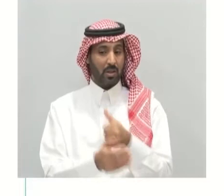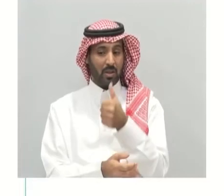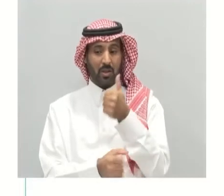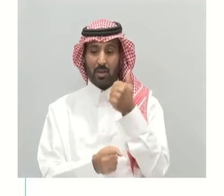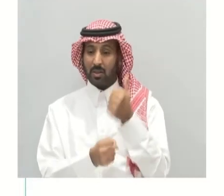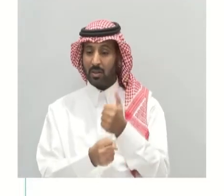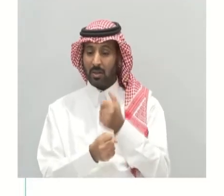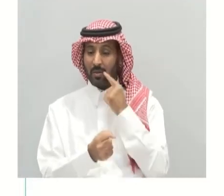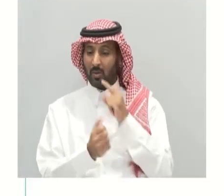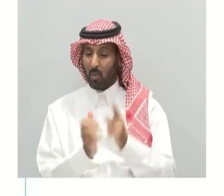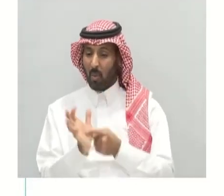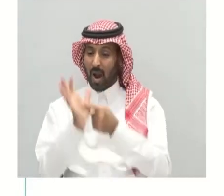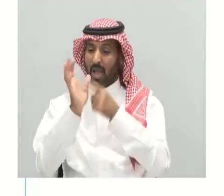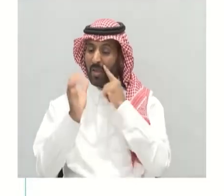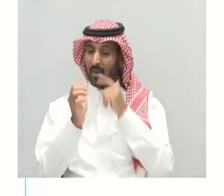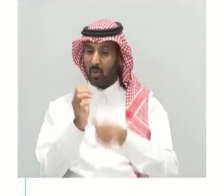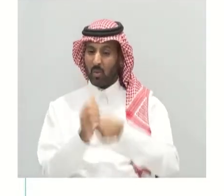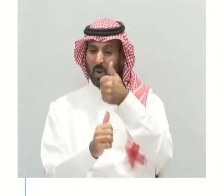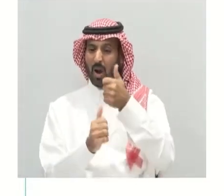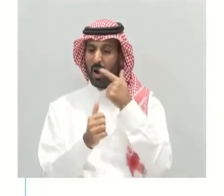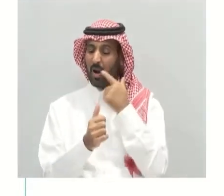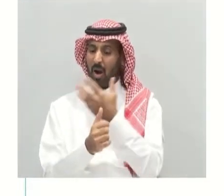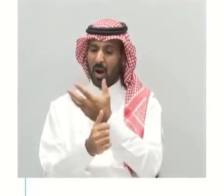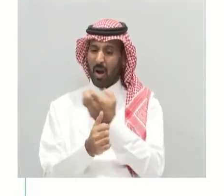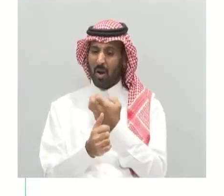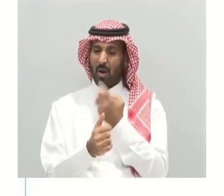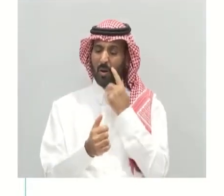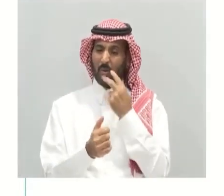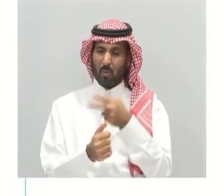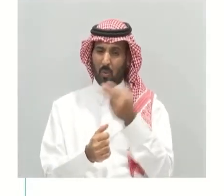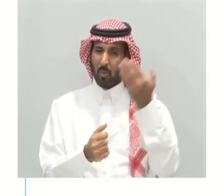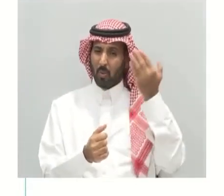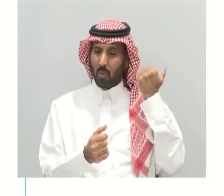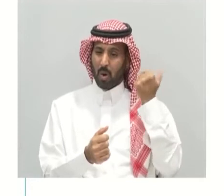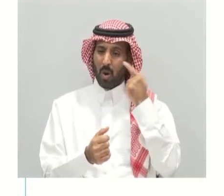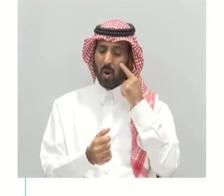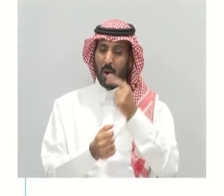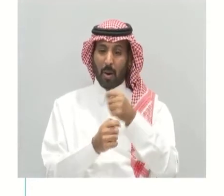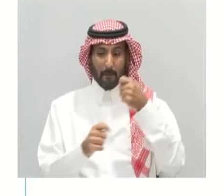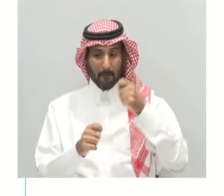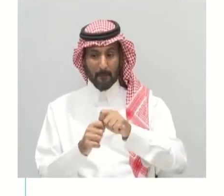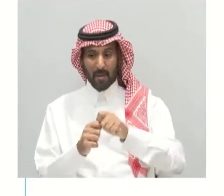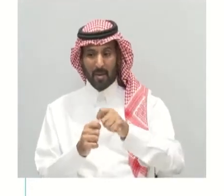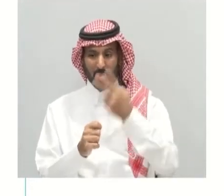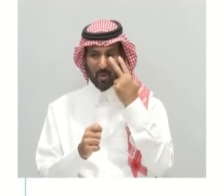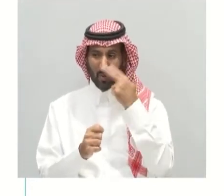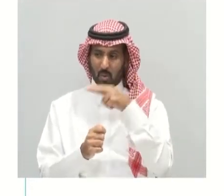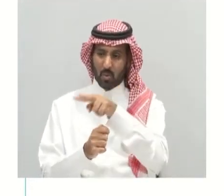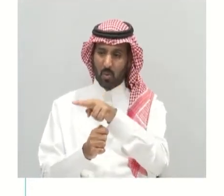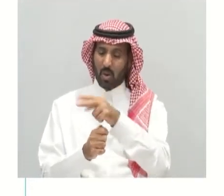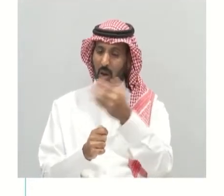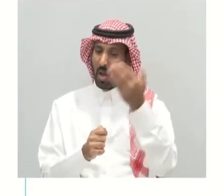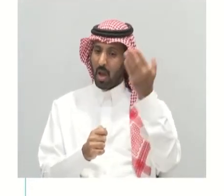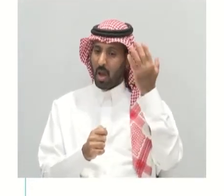like won, got, was, made, saw, or